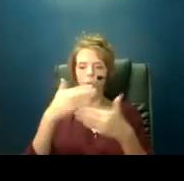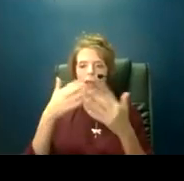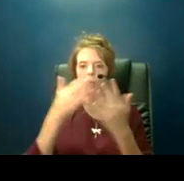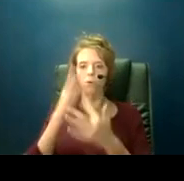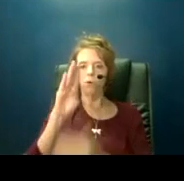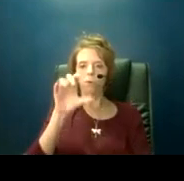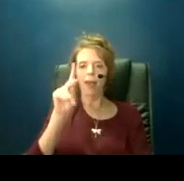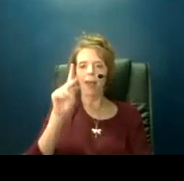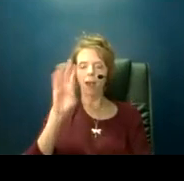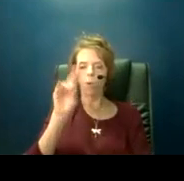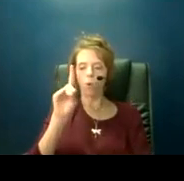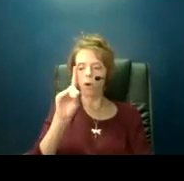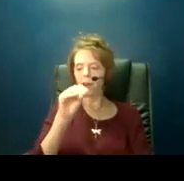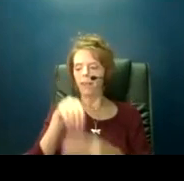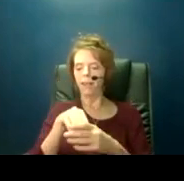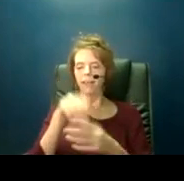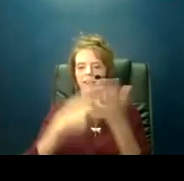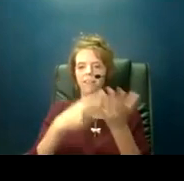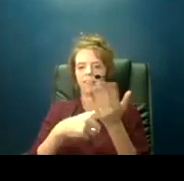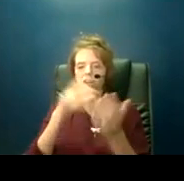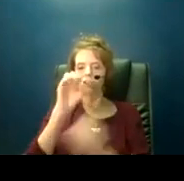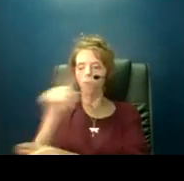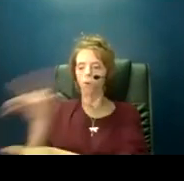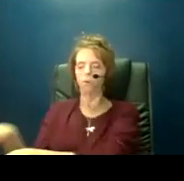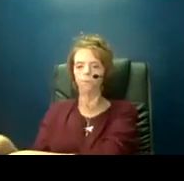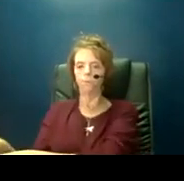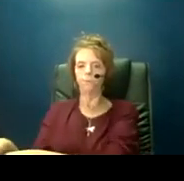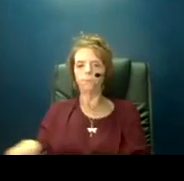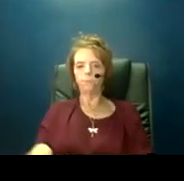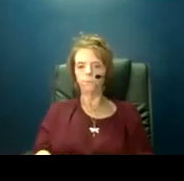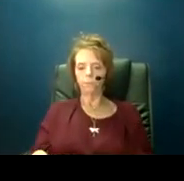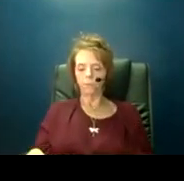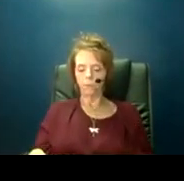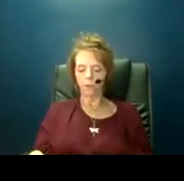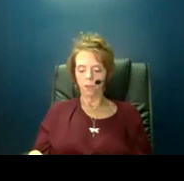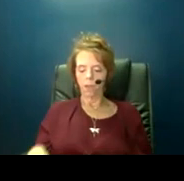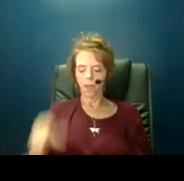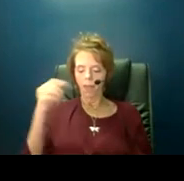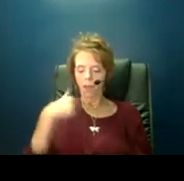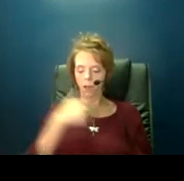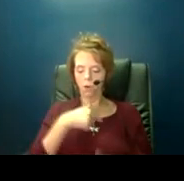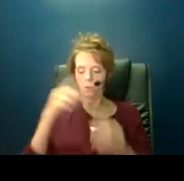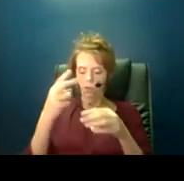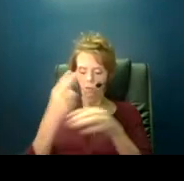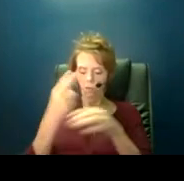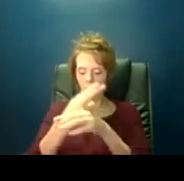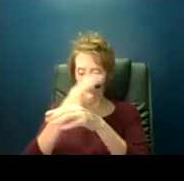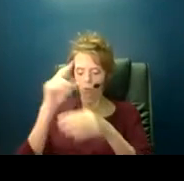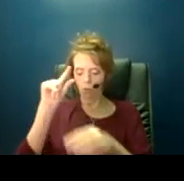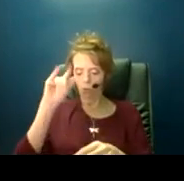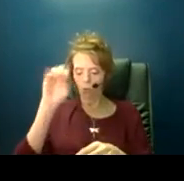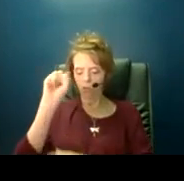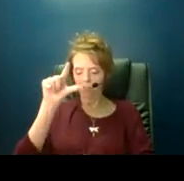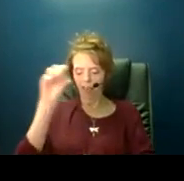so they put that into discussion board. We've actually also used Google Slides, which we stole that